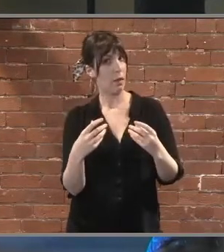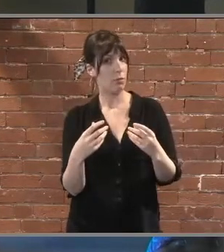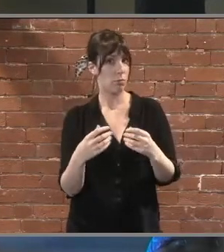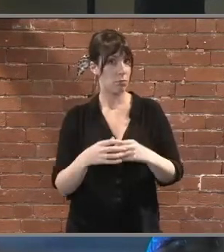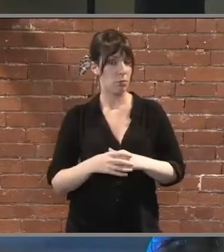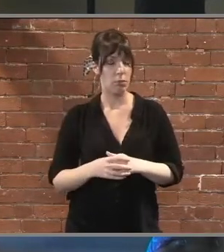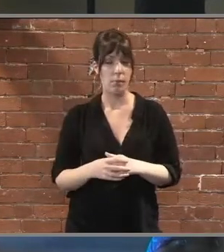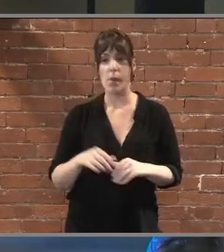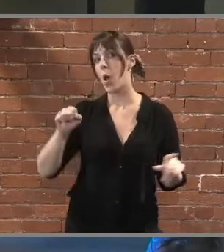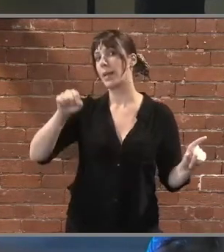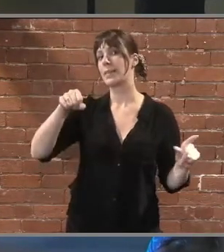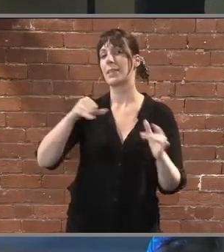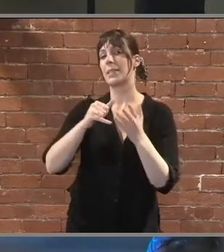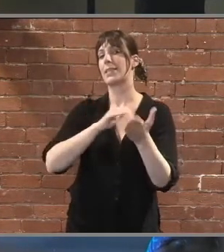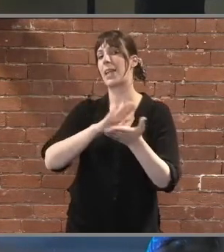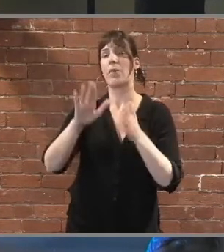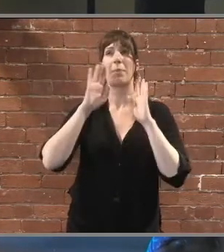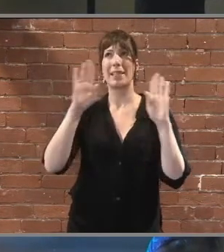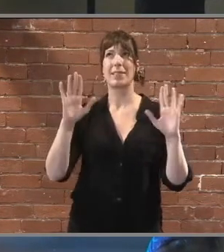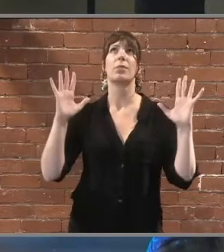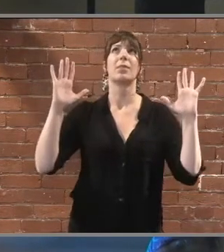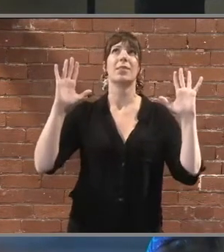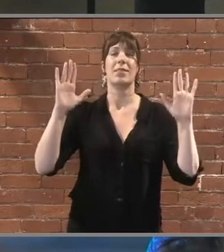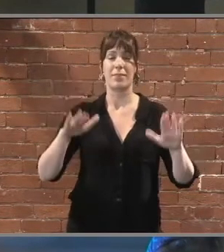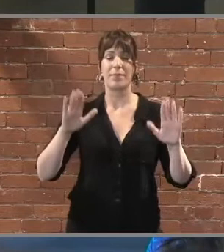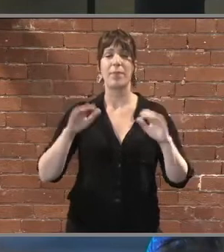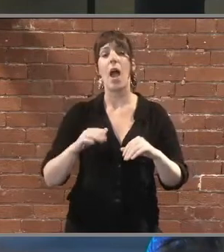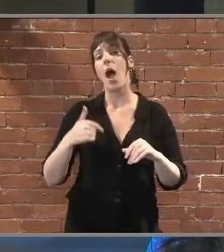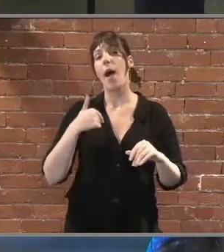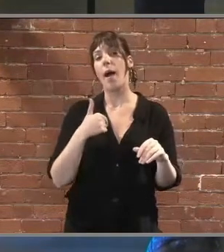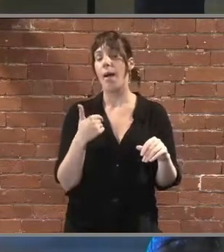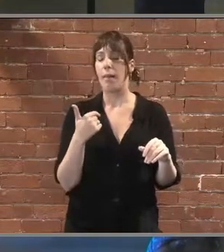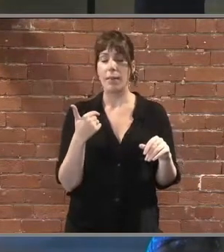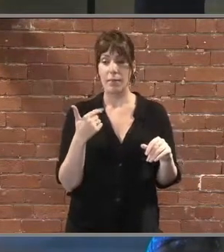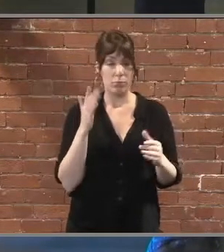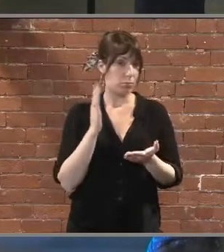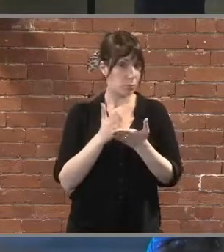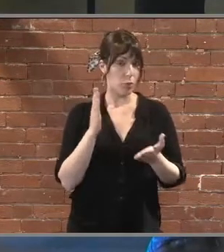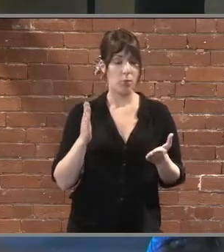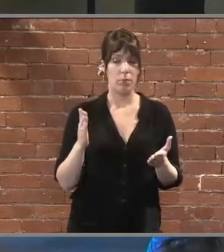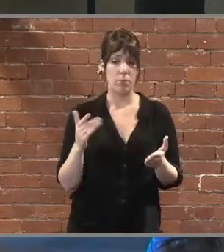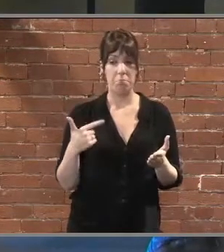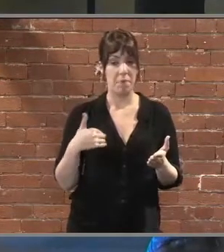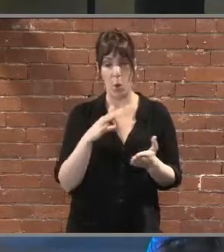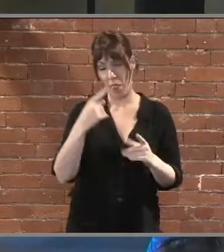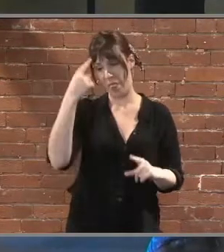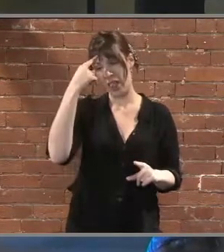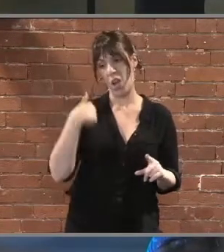together? Yeah, Sarah's amazing. I definitely don't think that I could